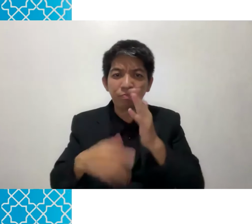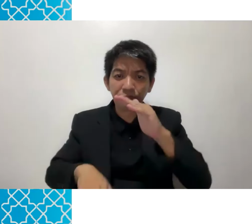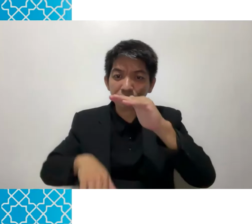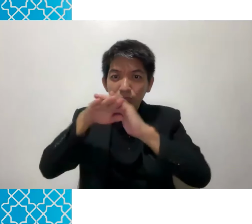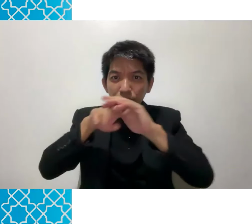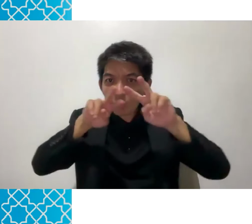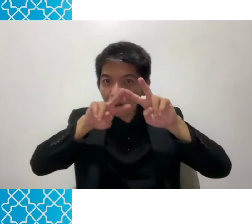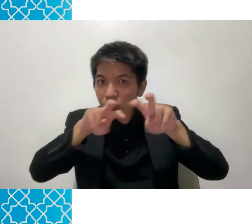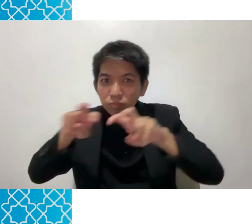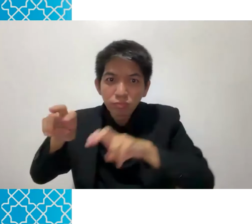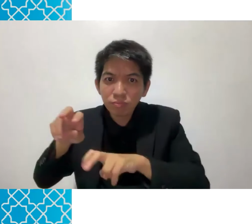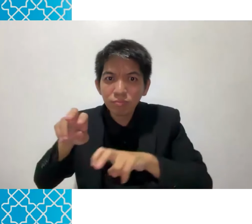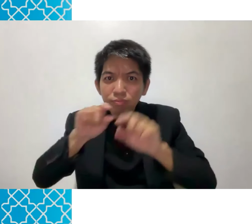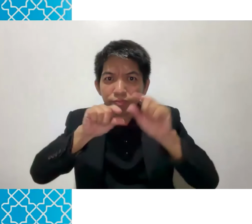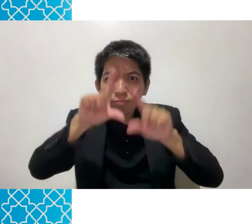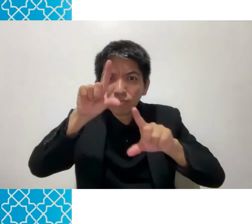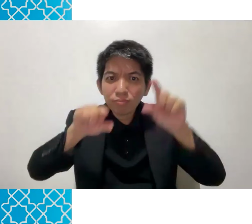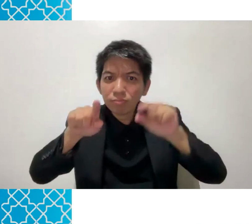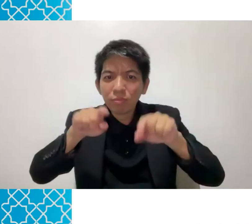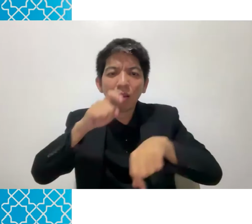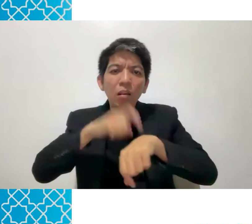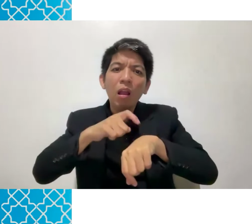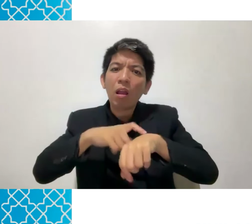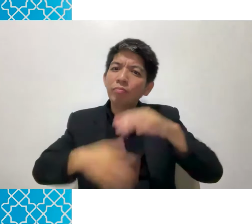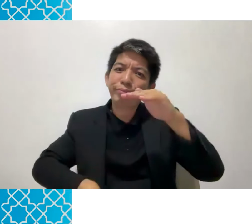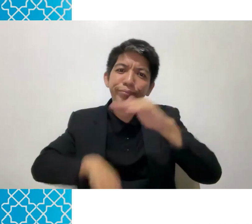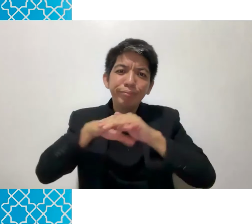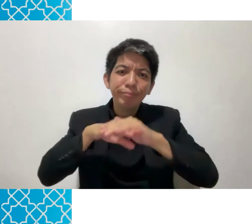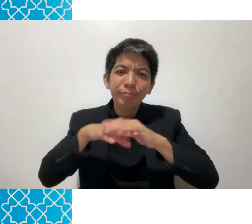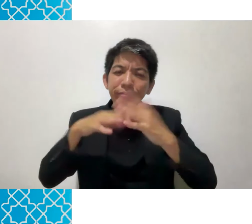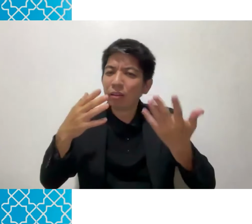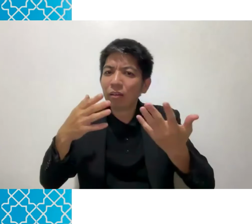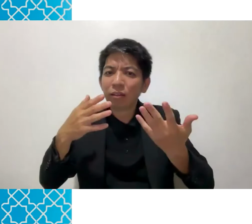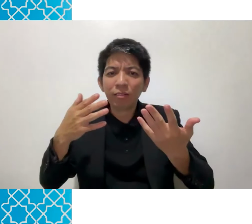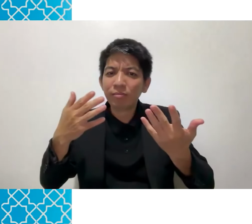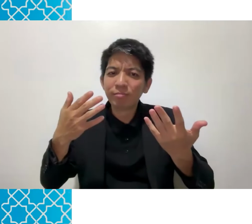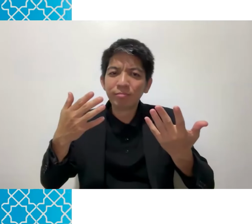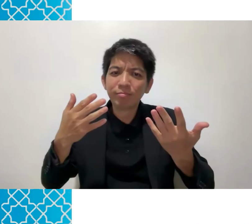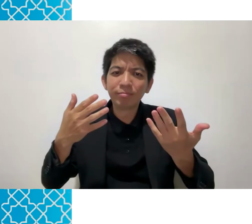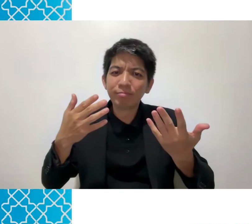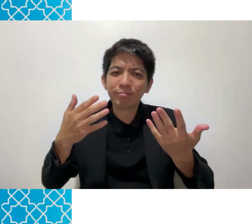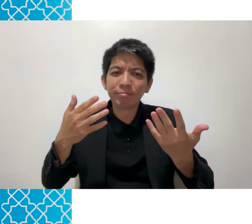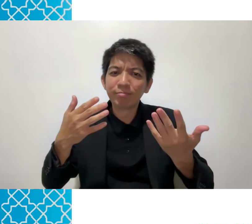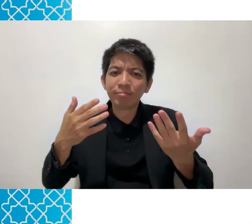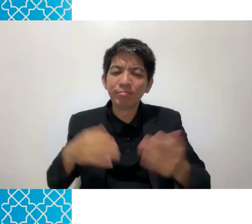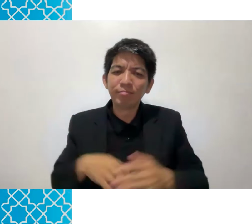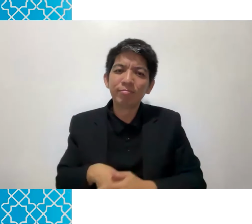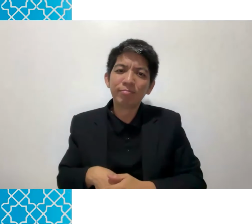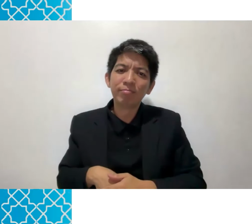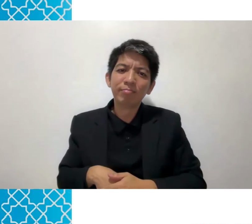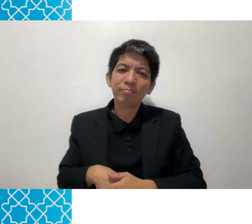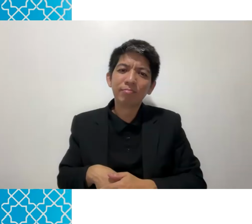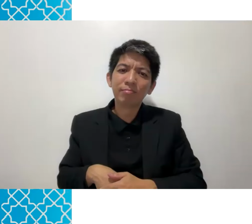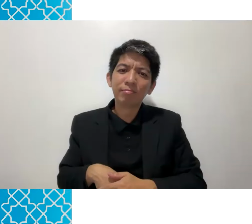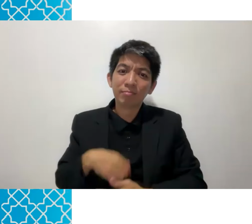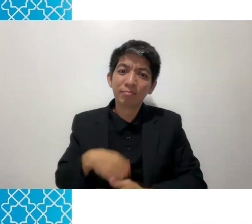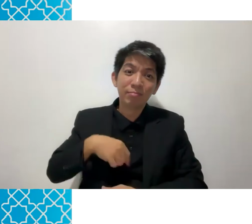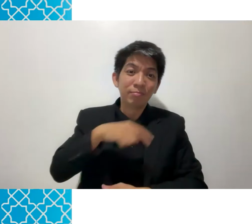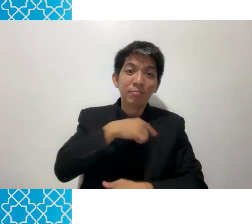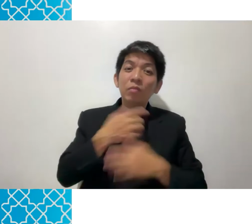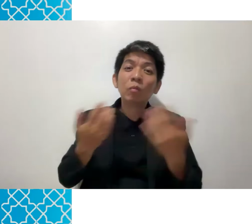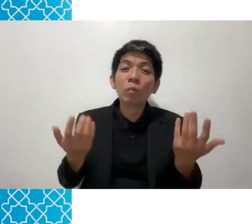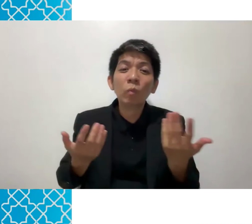action. There's a limit in time. And so we have to be the ones who are vocalizing and pushing for these types